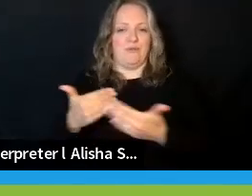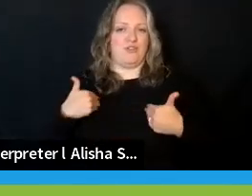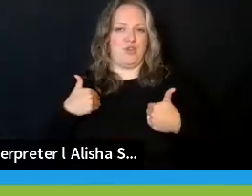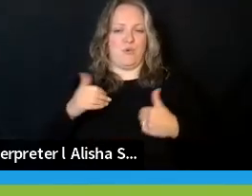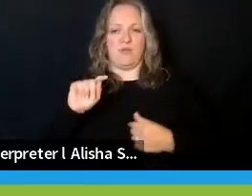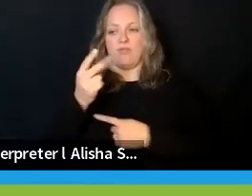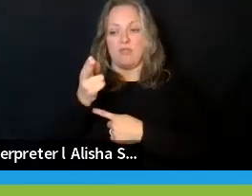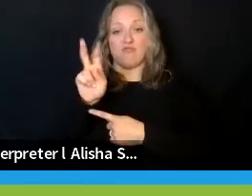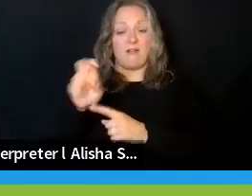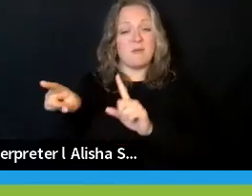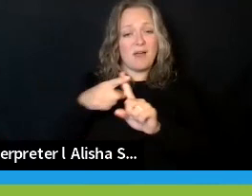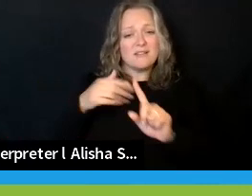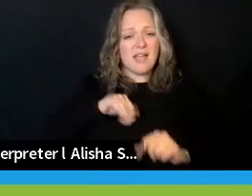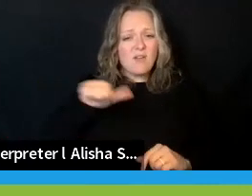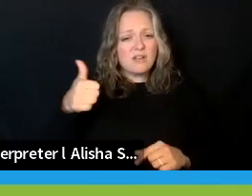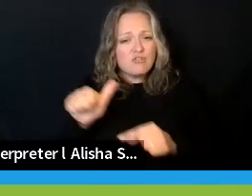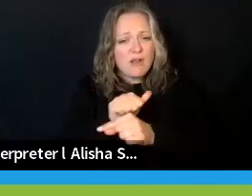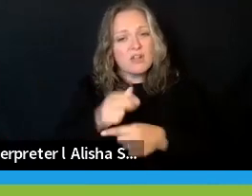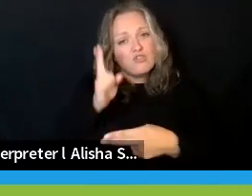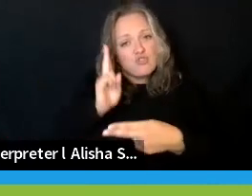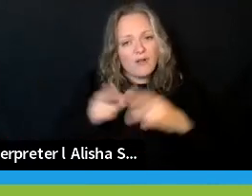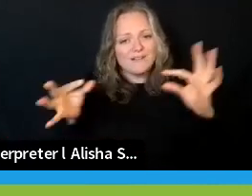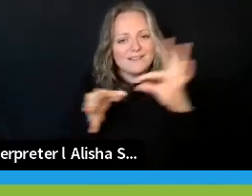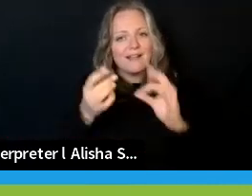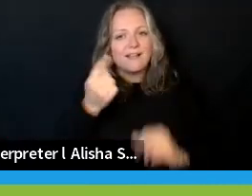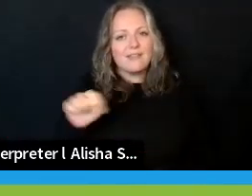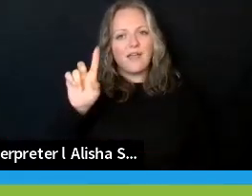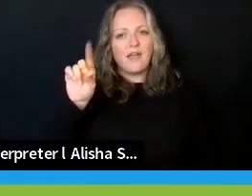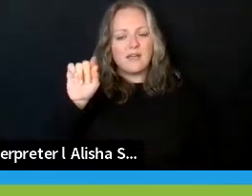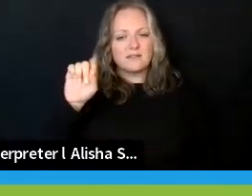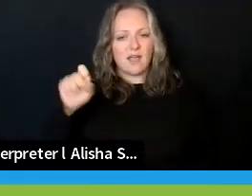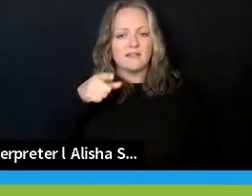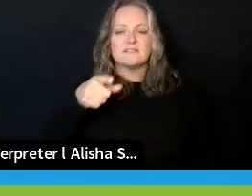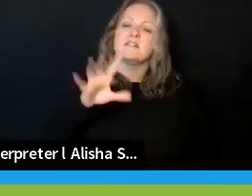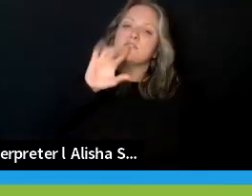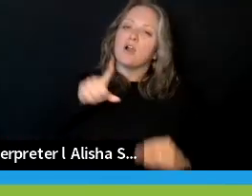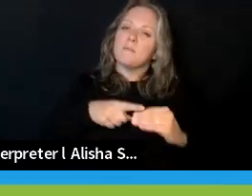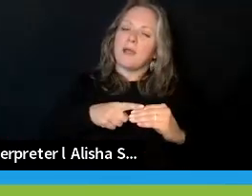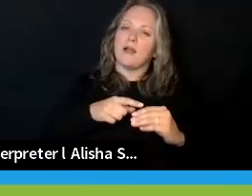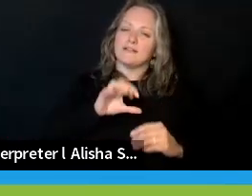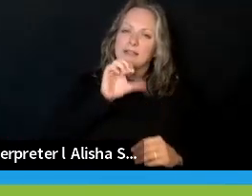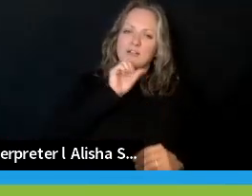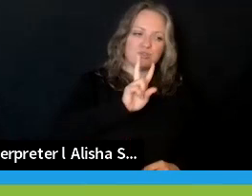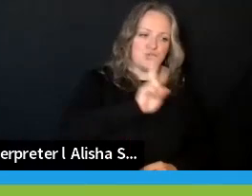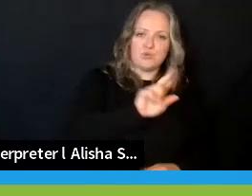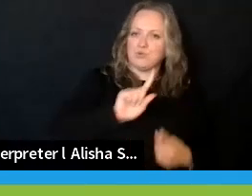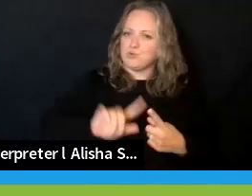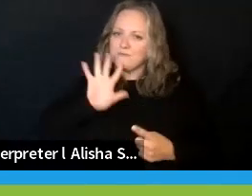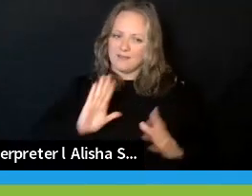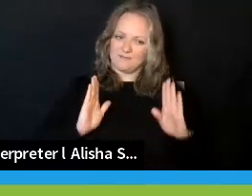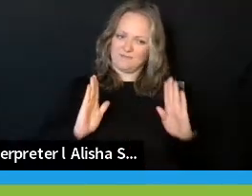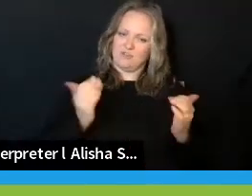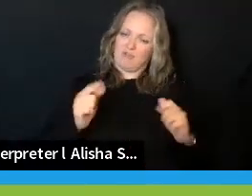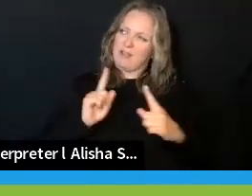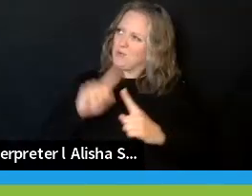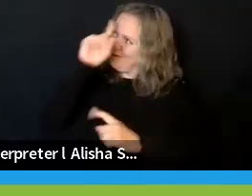all about building strategies for the developmental period between the ages of 2 and 5. And the 4